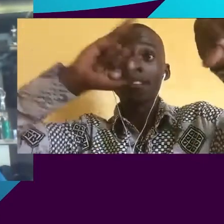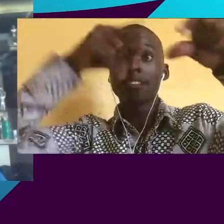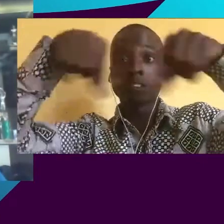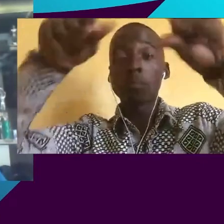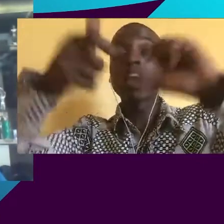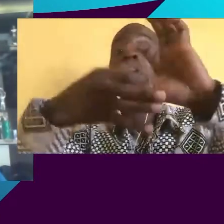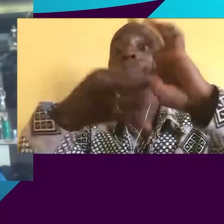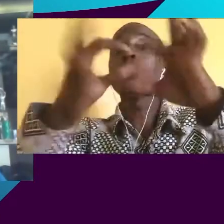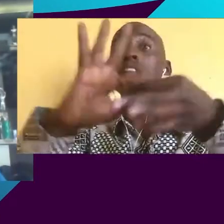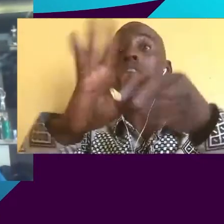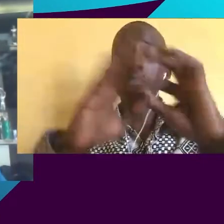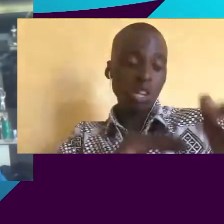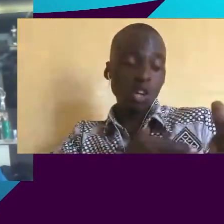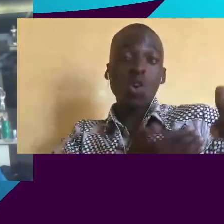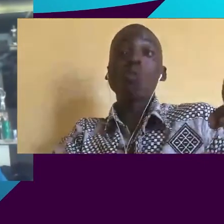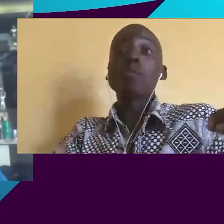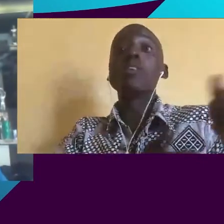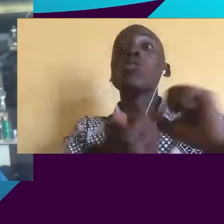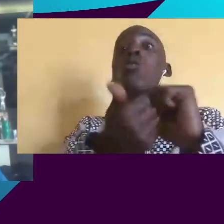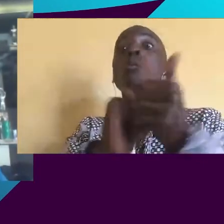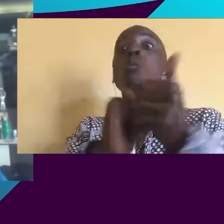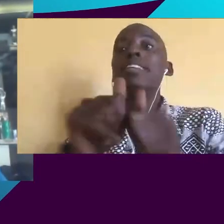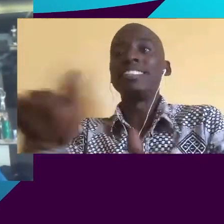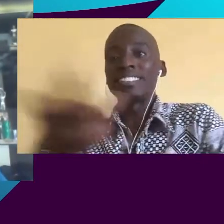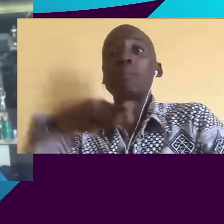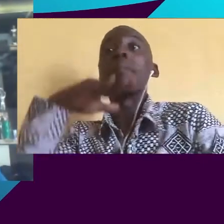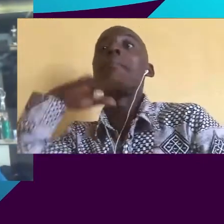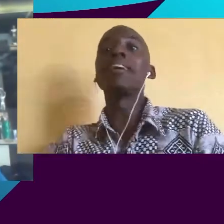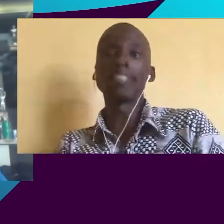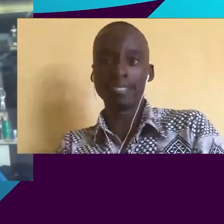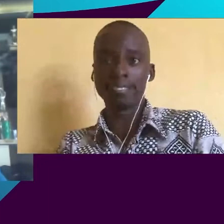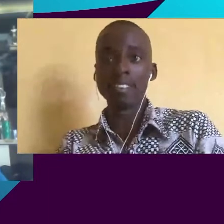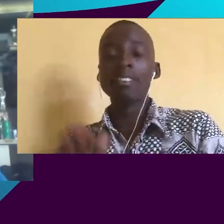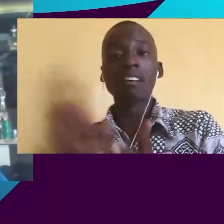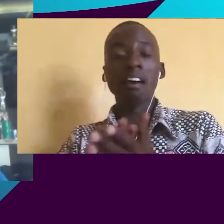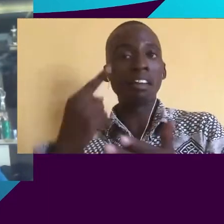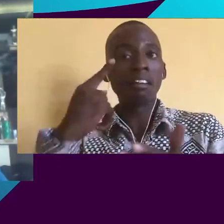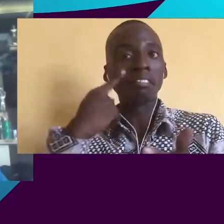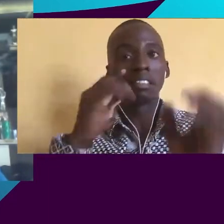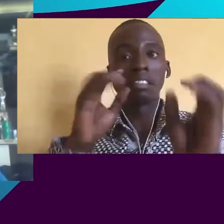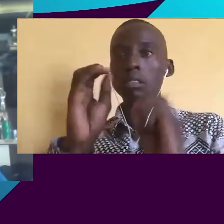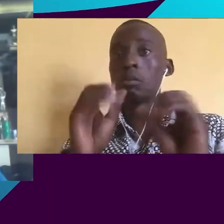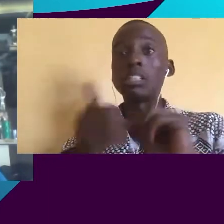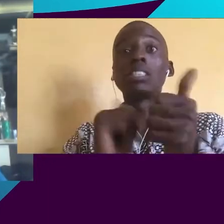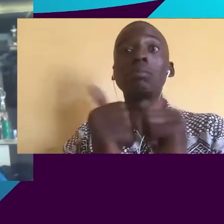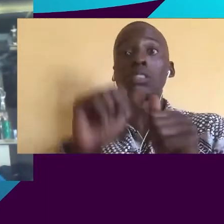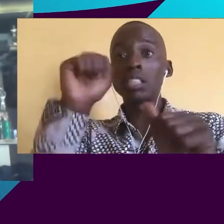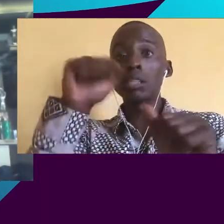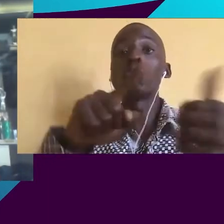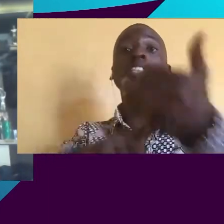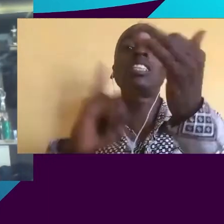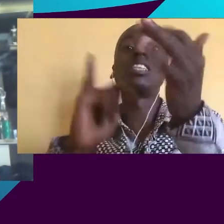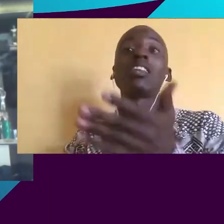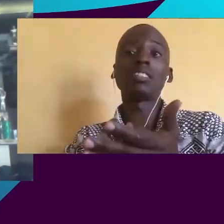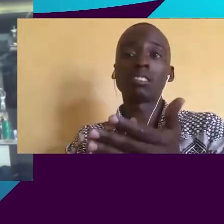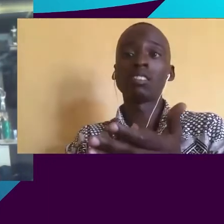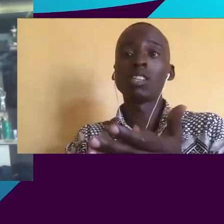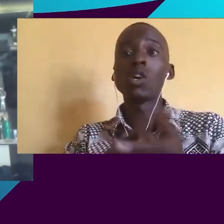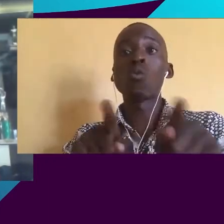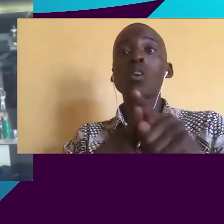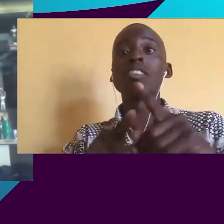ladies compete against men, and they haven't seen a sport that is able to achieve that, with the exception of